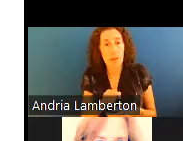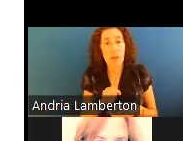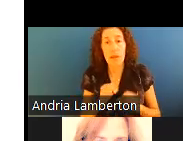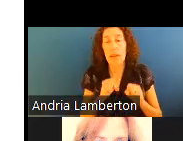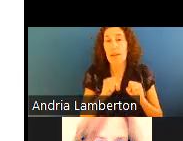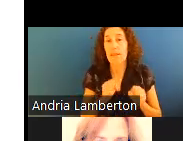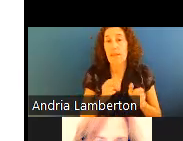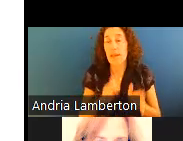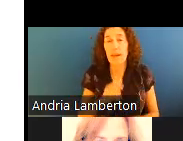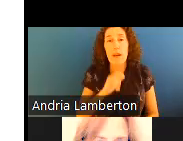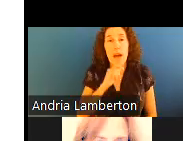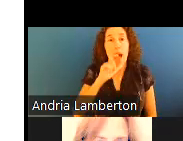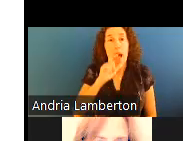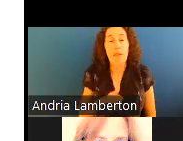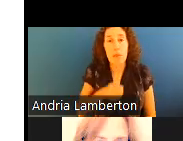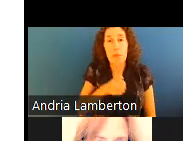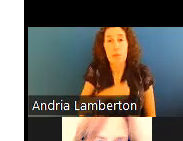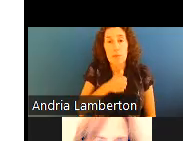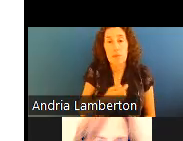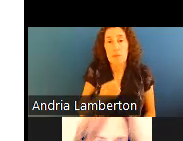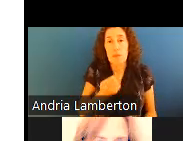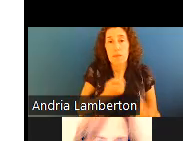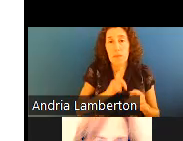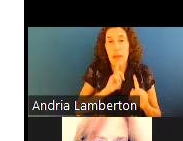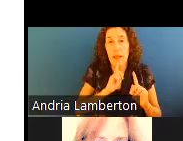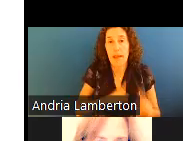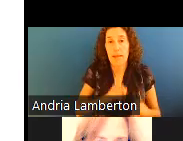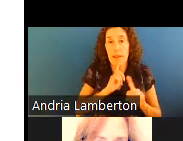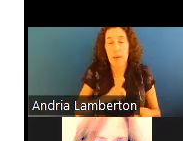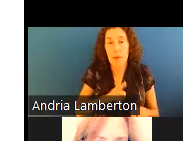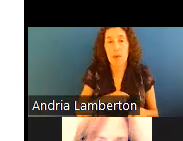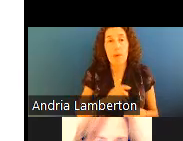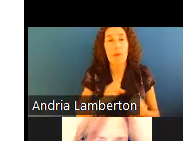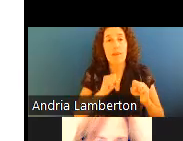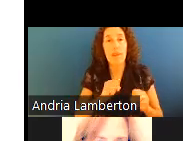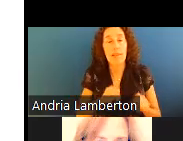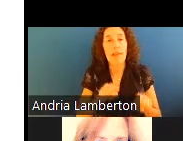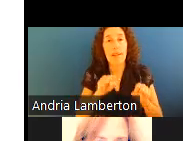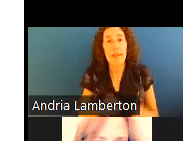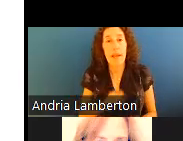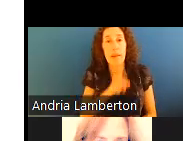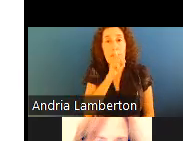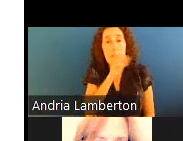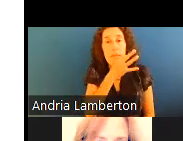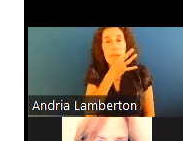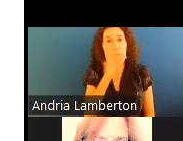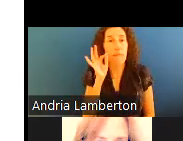him, but he also has the right to talk to the judge or the jury if he or she wants